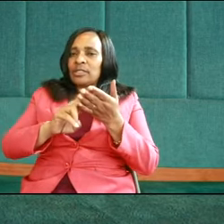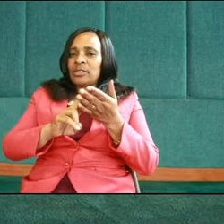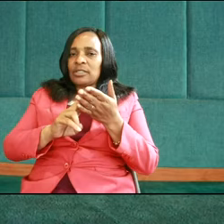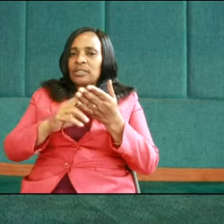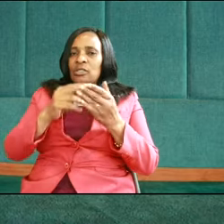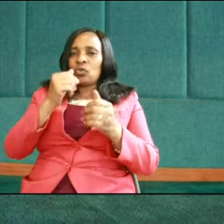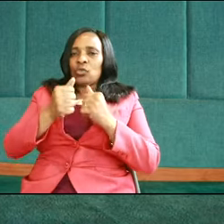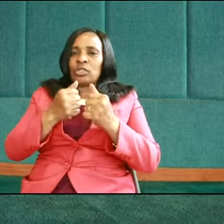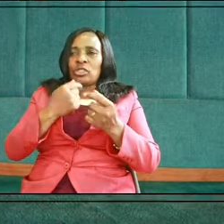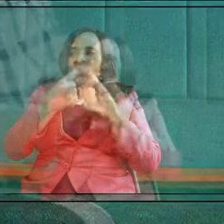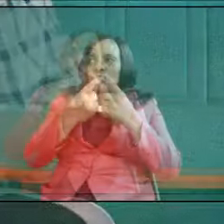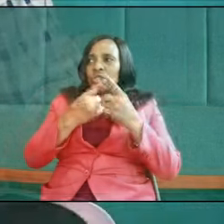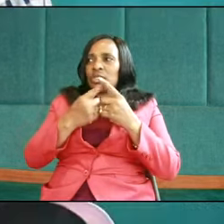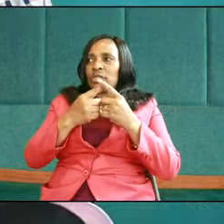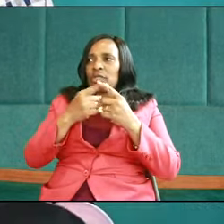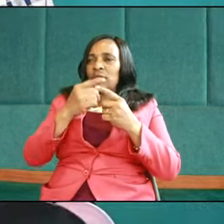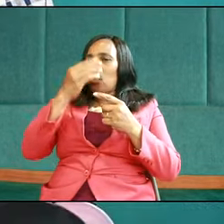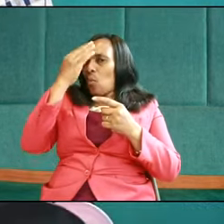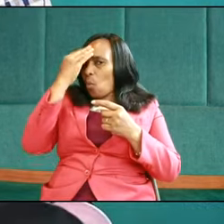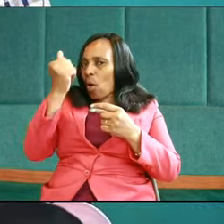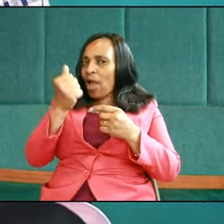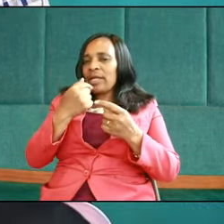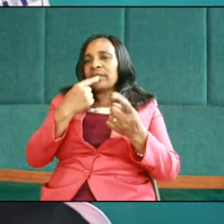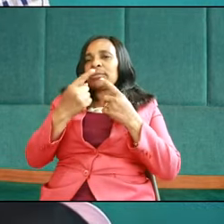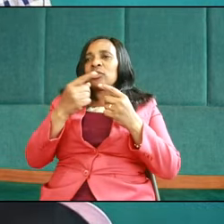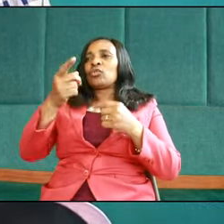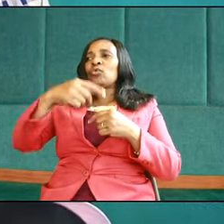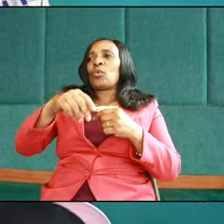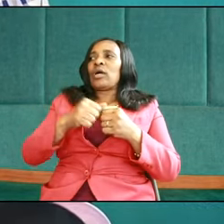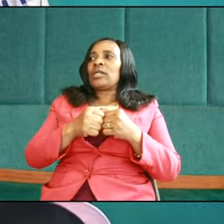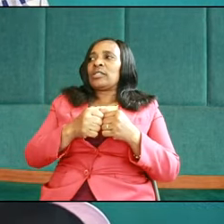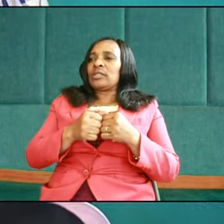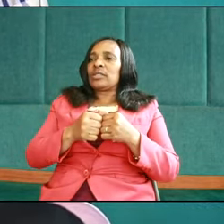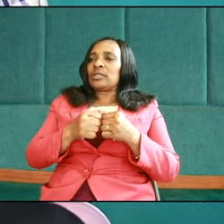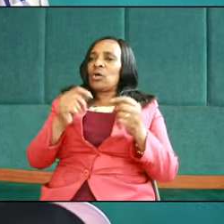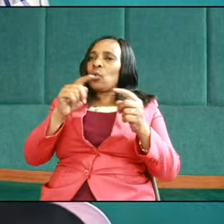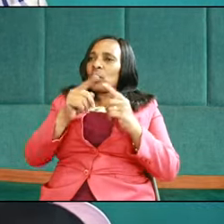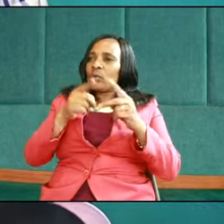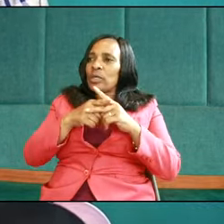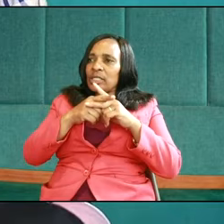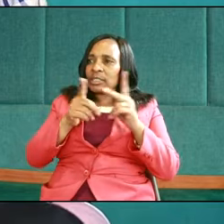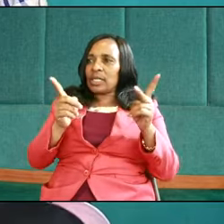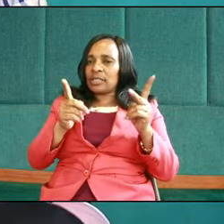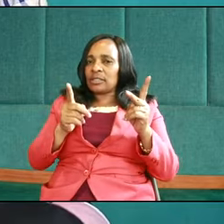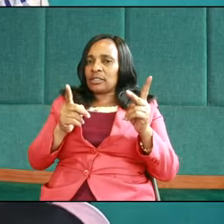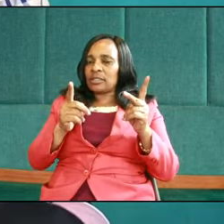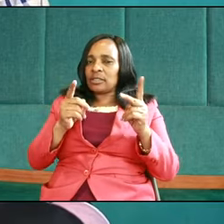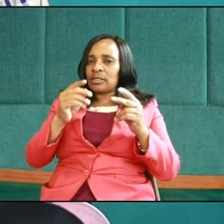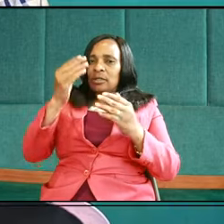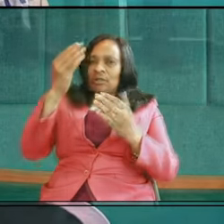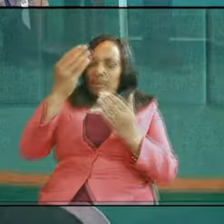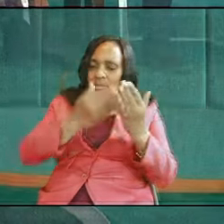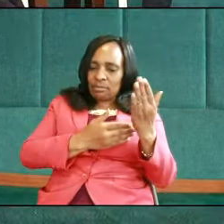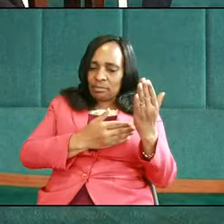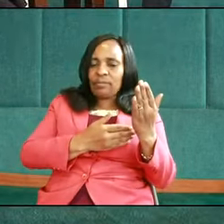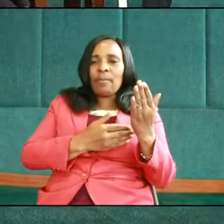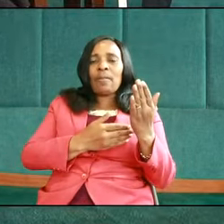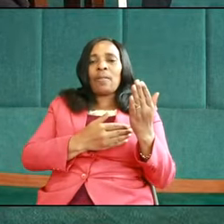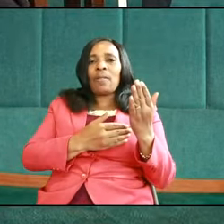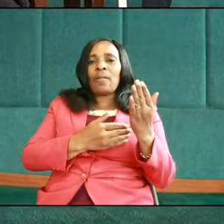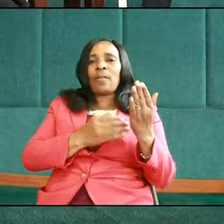then we'll say why it speaks to us. So maybe we can start from Sophia coming down this way.